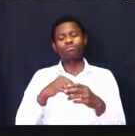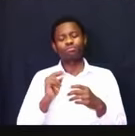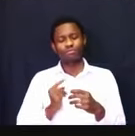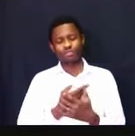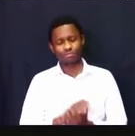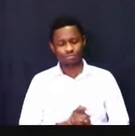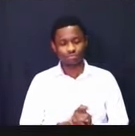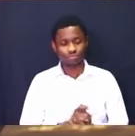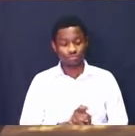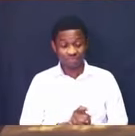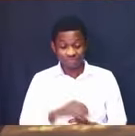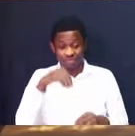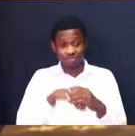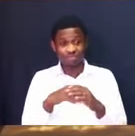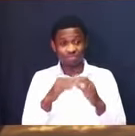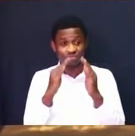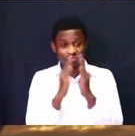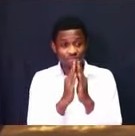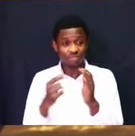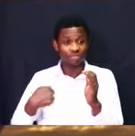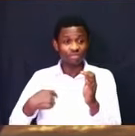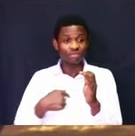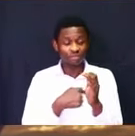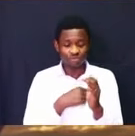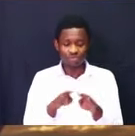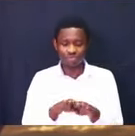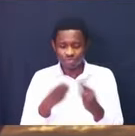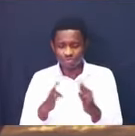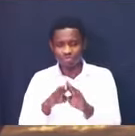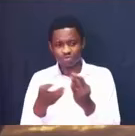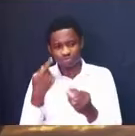In prayer, we open up for the Spirit's